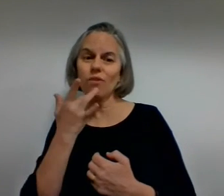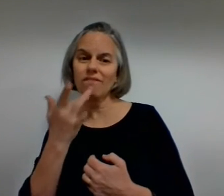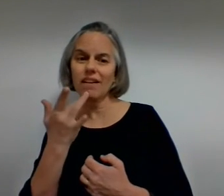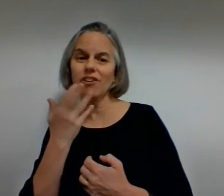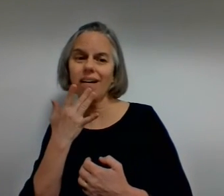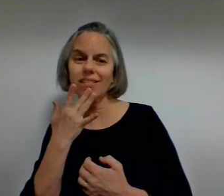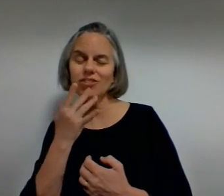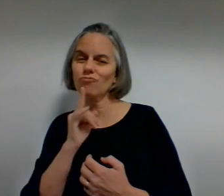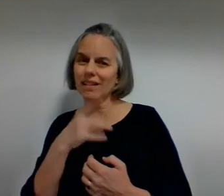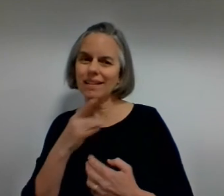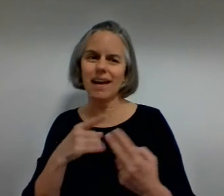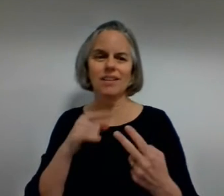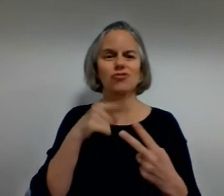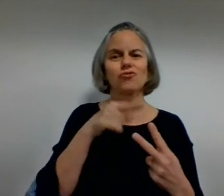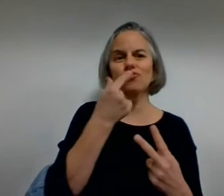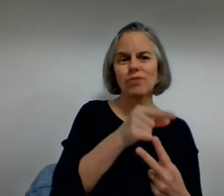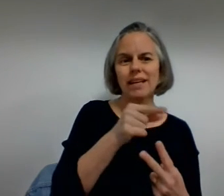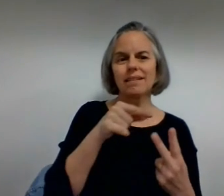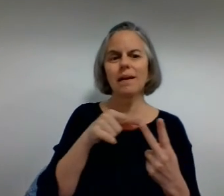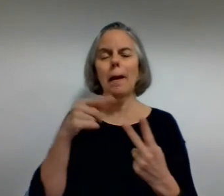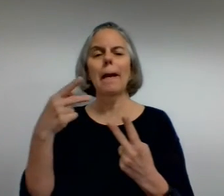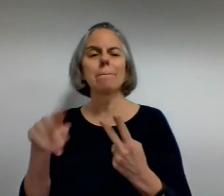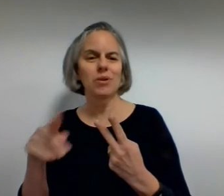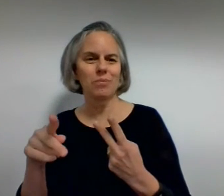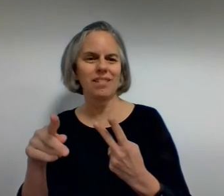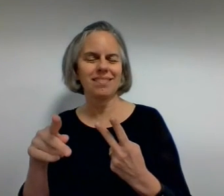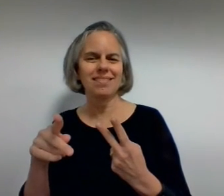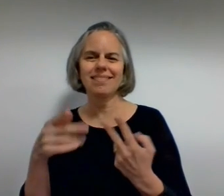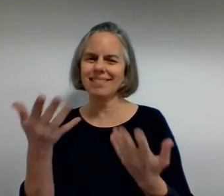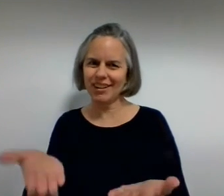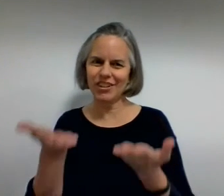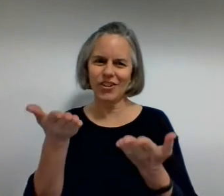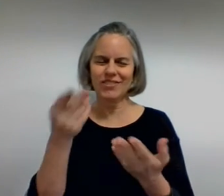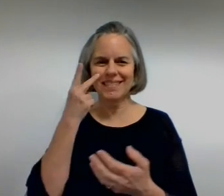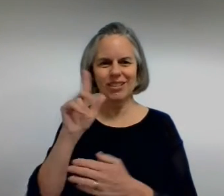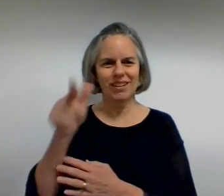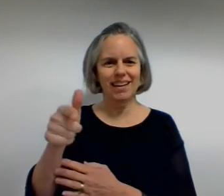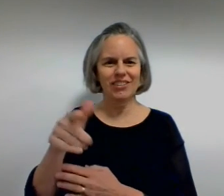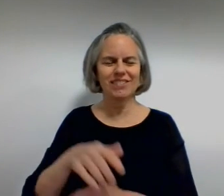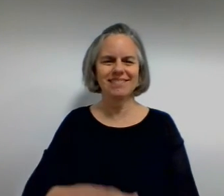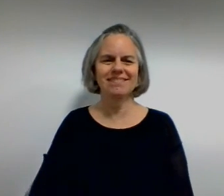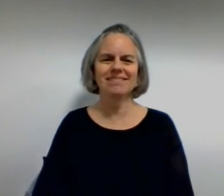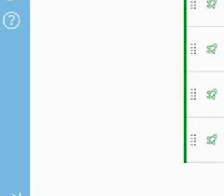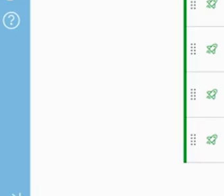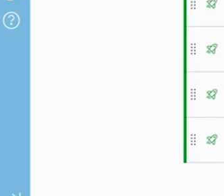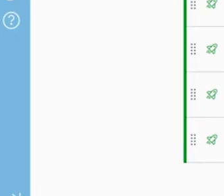favorite colors. I really, really like green and I really like purple. There you go. See you guys later.